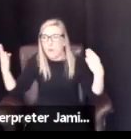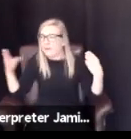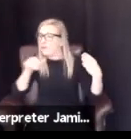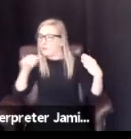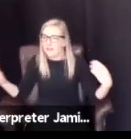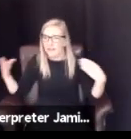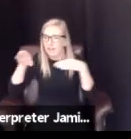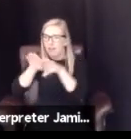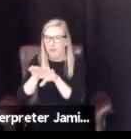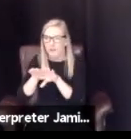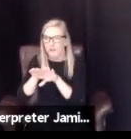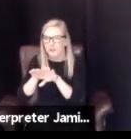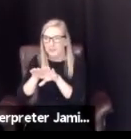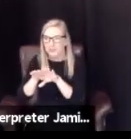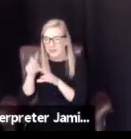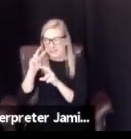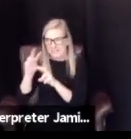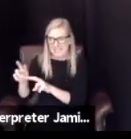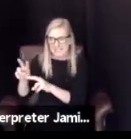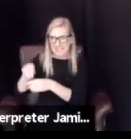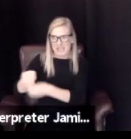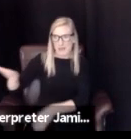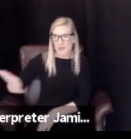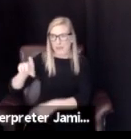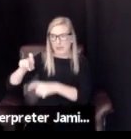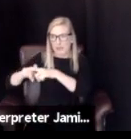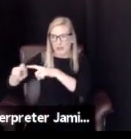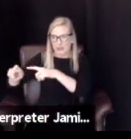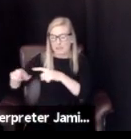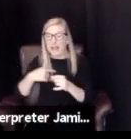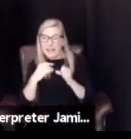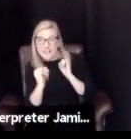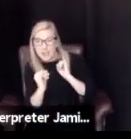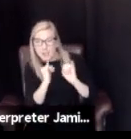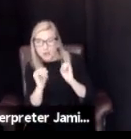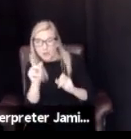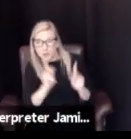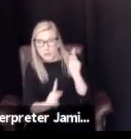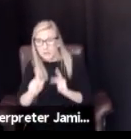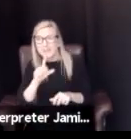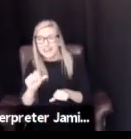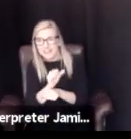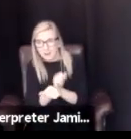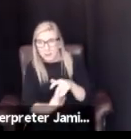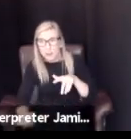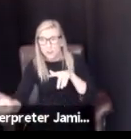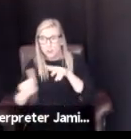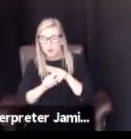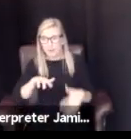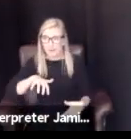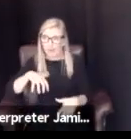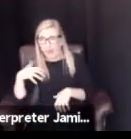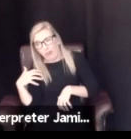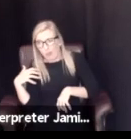they would have wanted to do. I have interviewed people that literally show up and they're discombobulated.